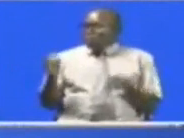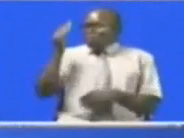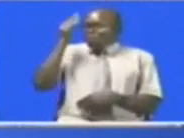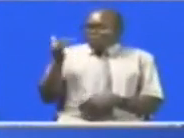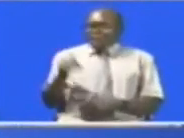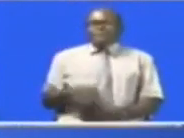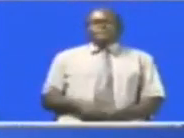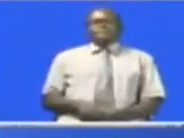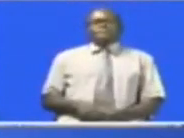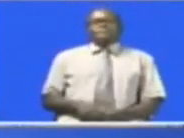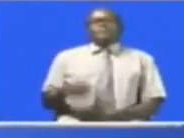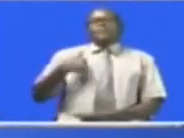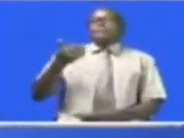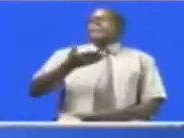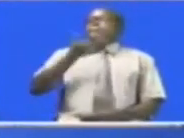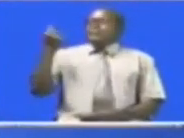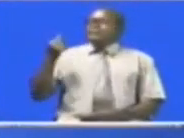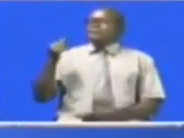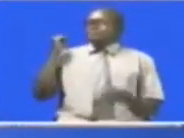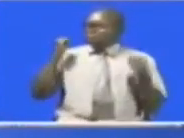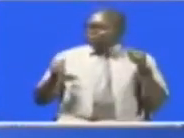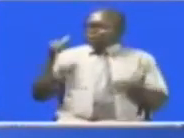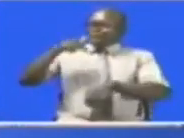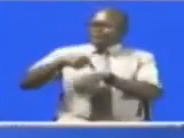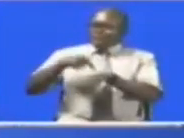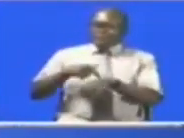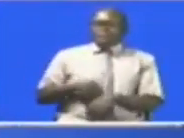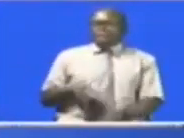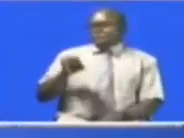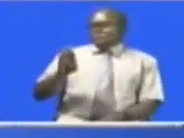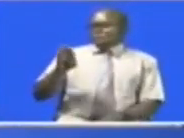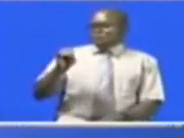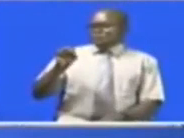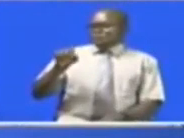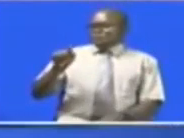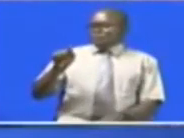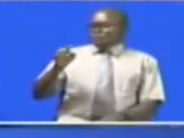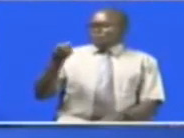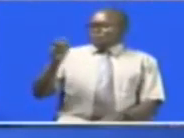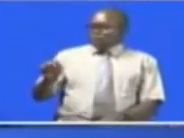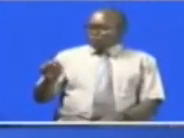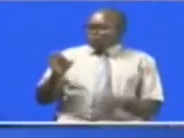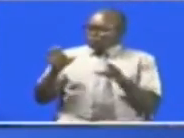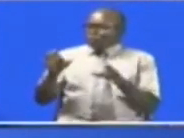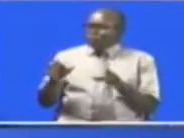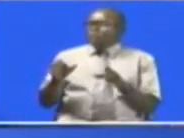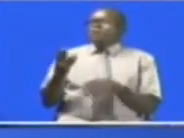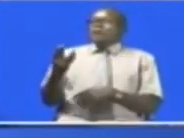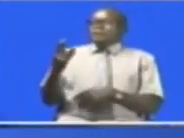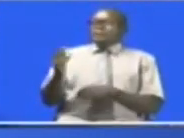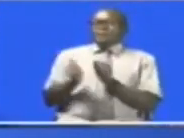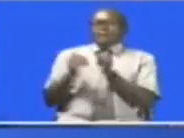But because I was the best athlete by then, exactly, then Boston pushed. So in